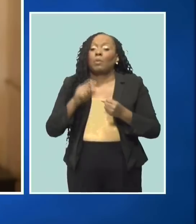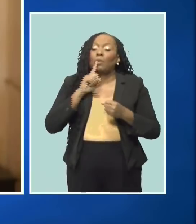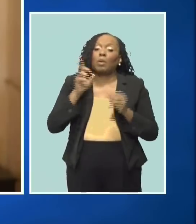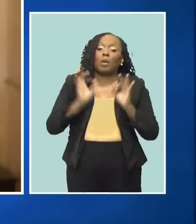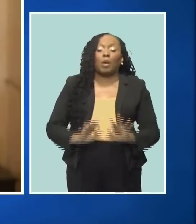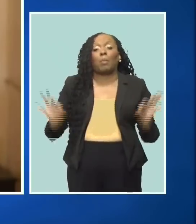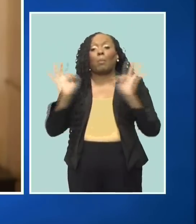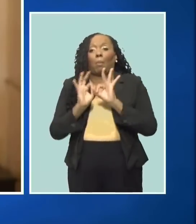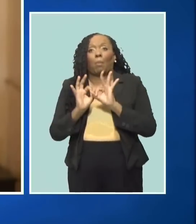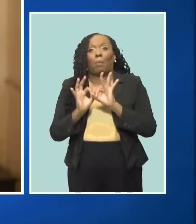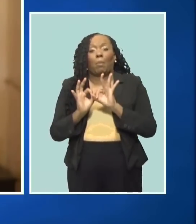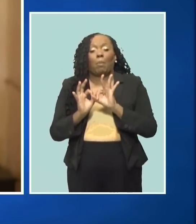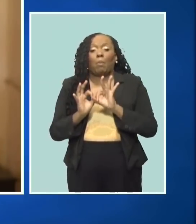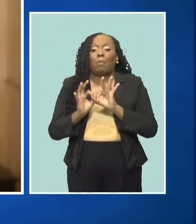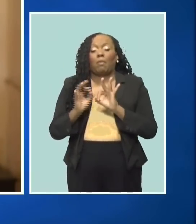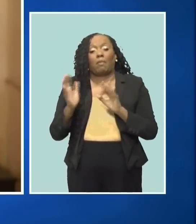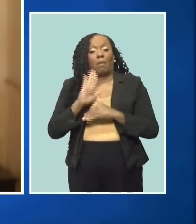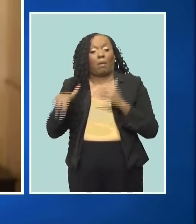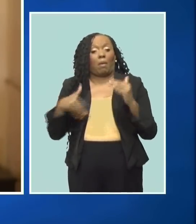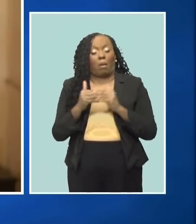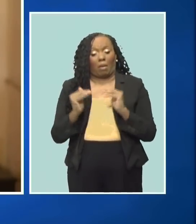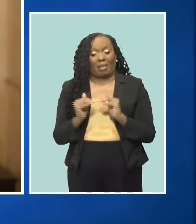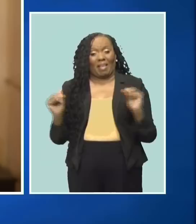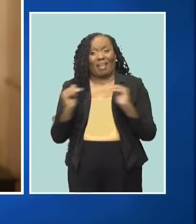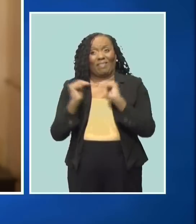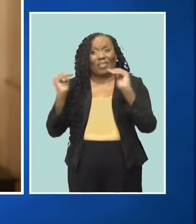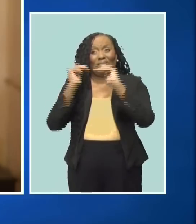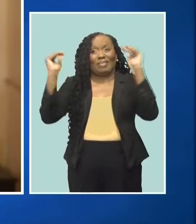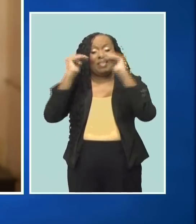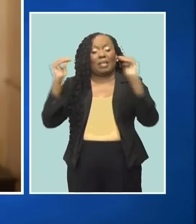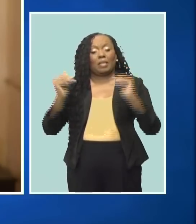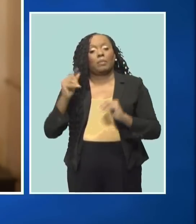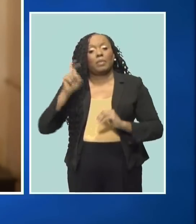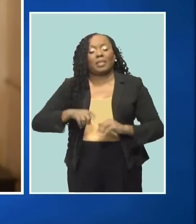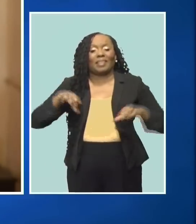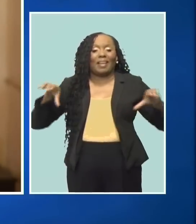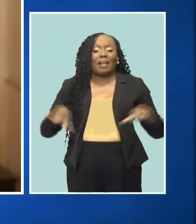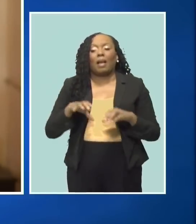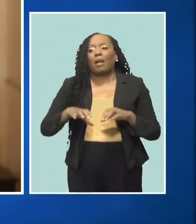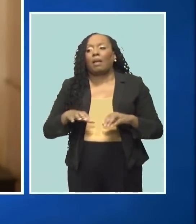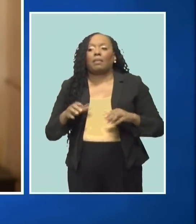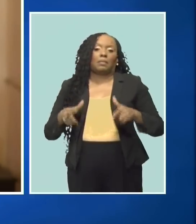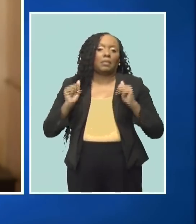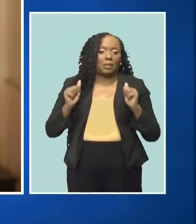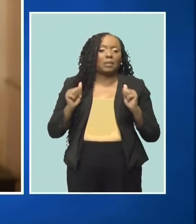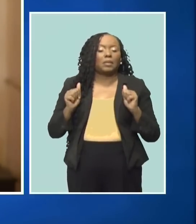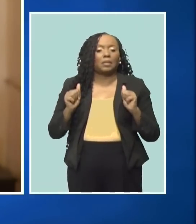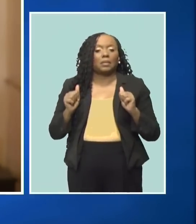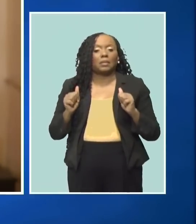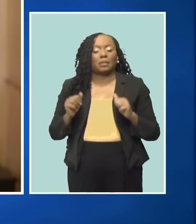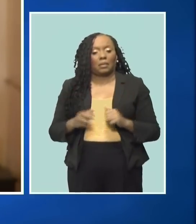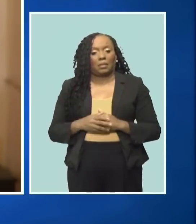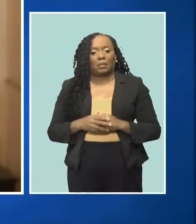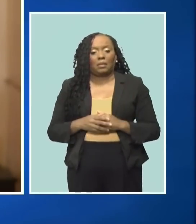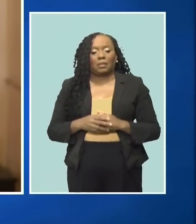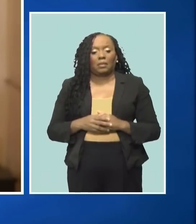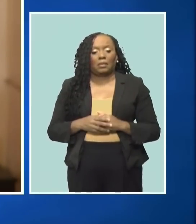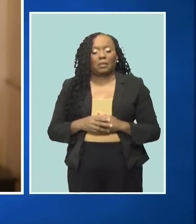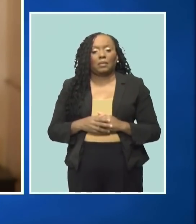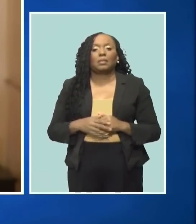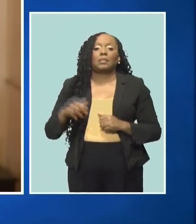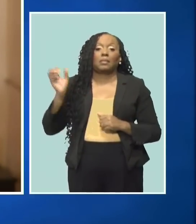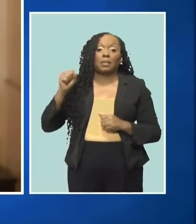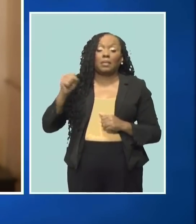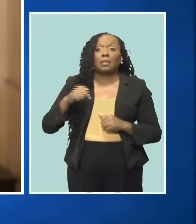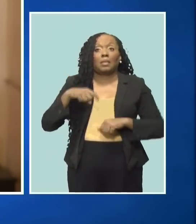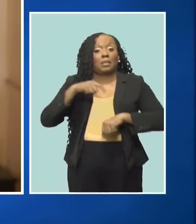needed at every level. And we need to act urgently, as I've said. So yes, the time is